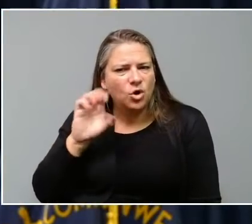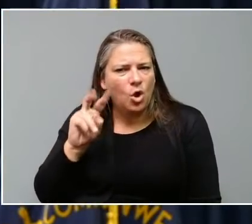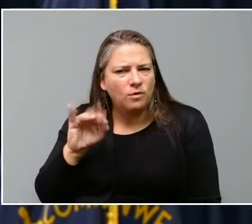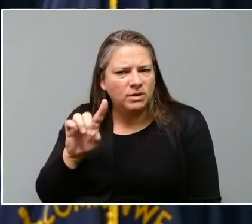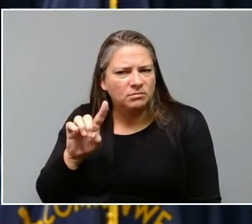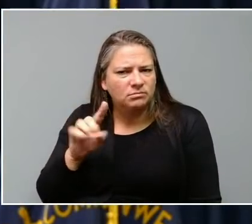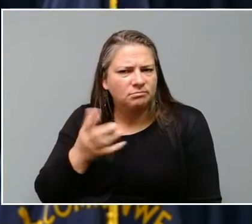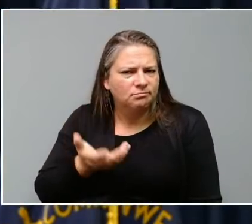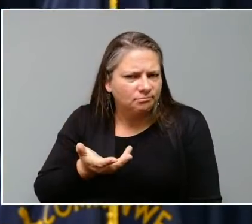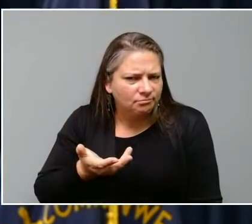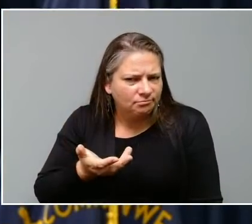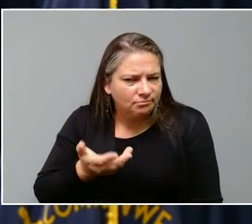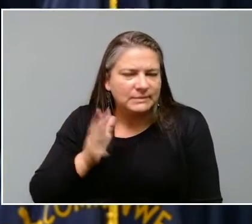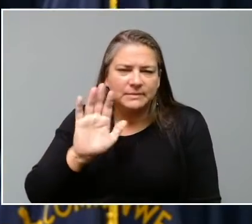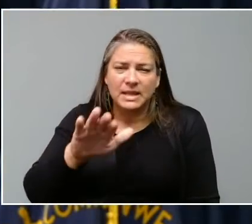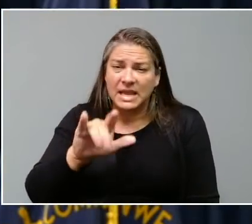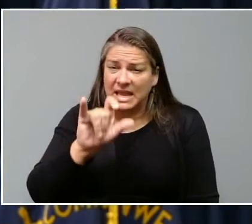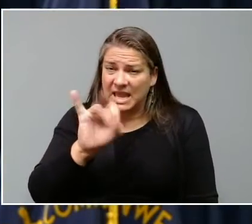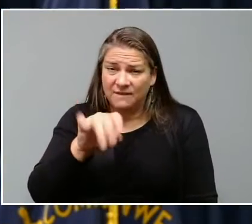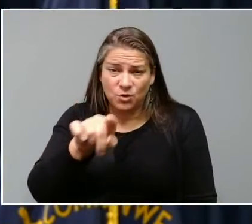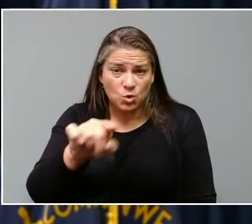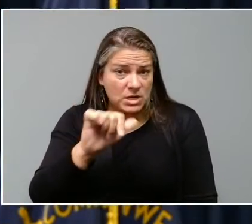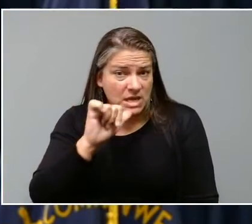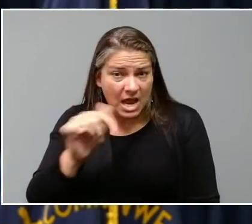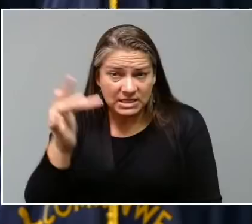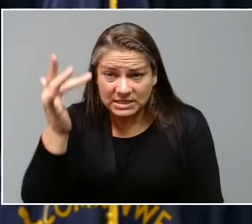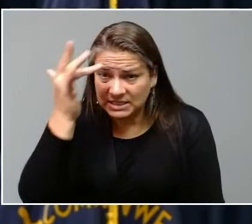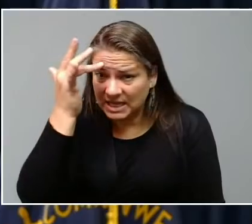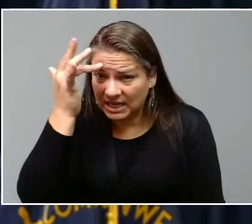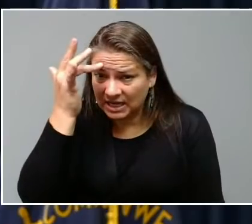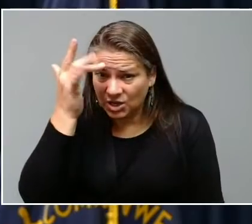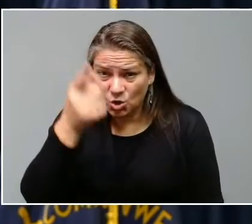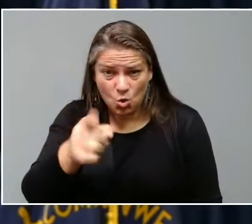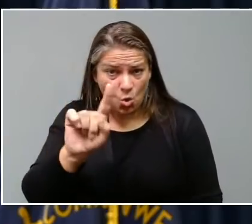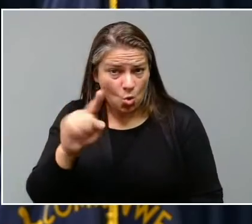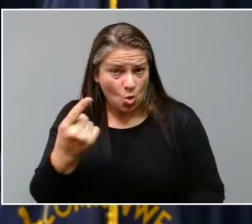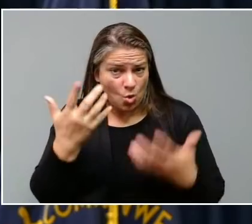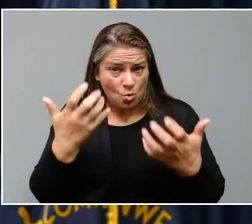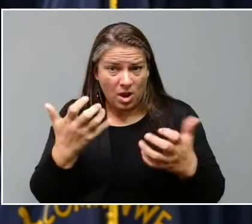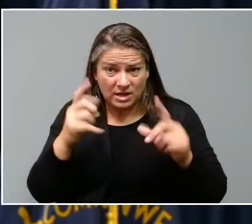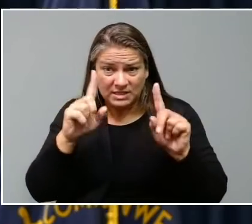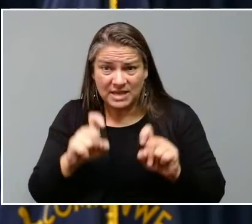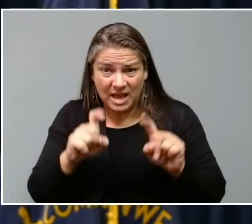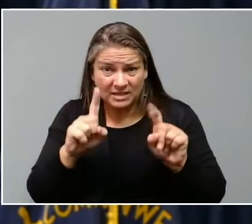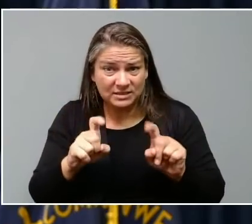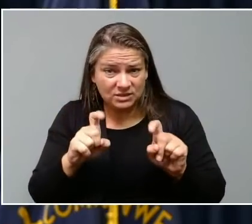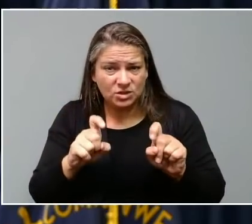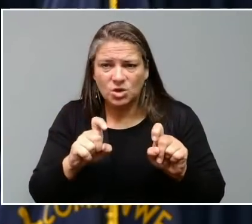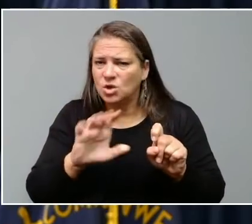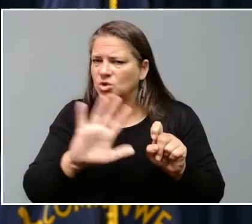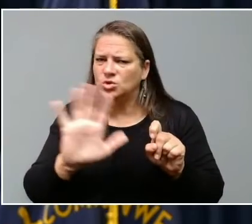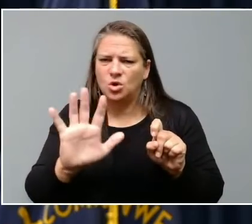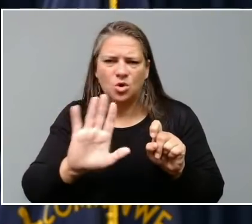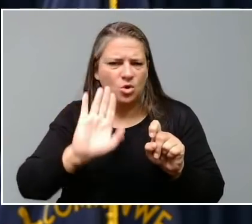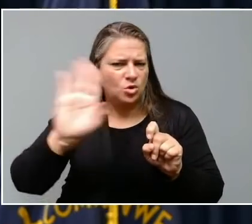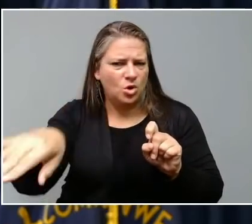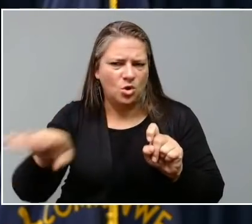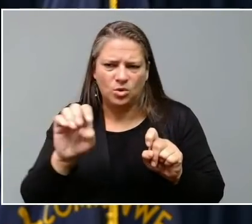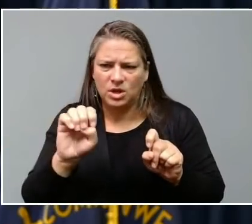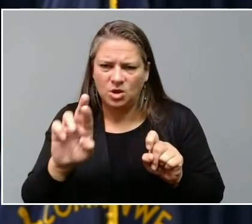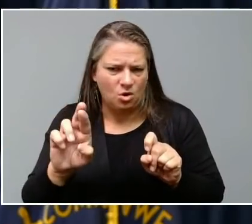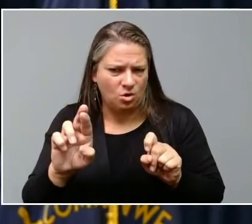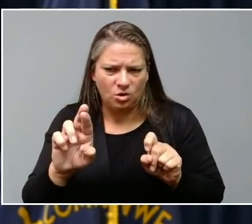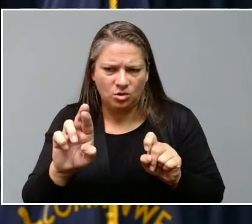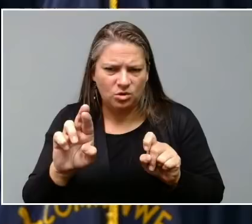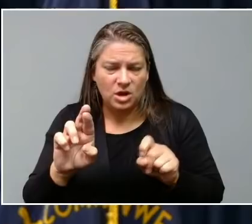you are not very sick, do not go to the emergency room. That clogs up the system for people who are really, really sick